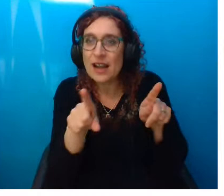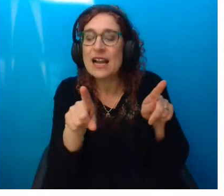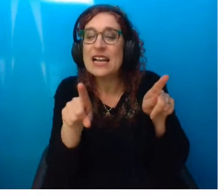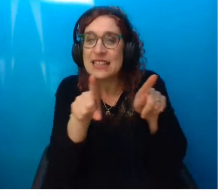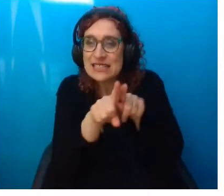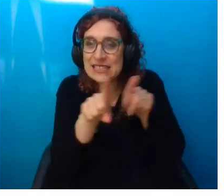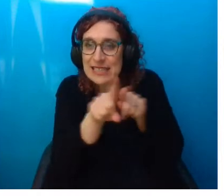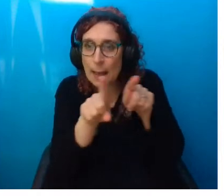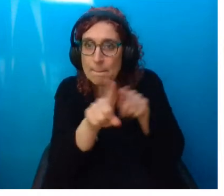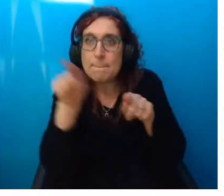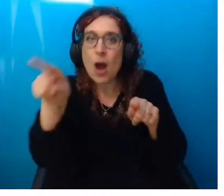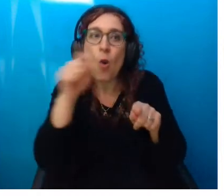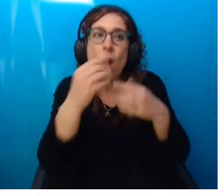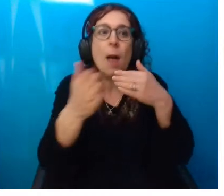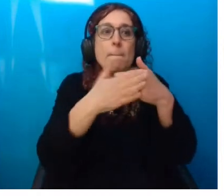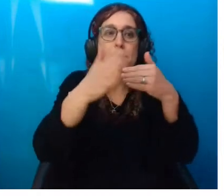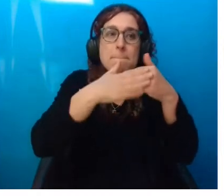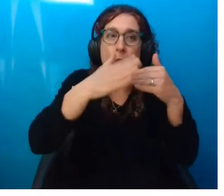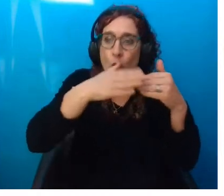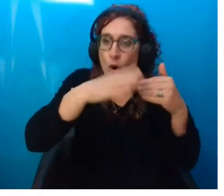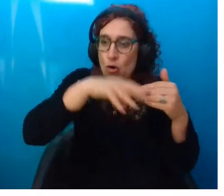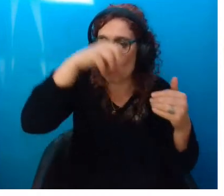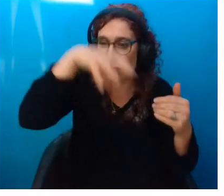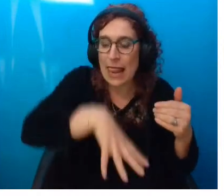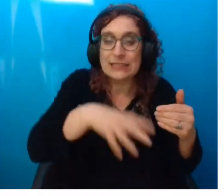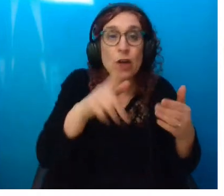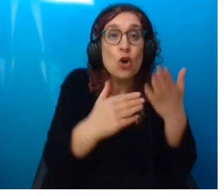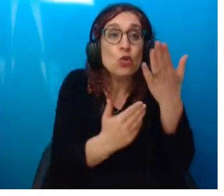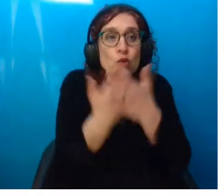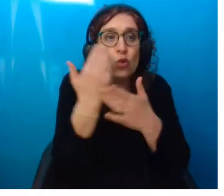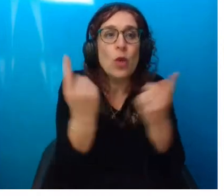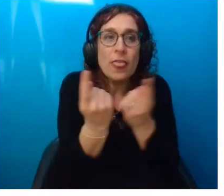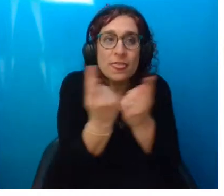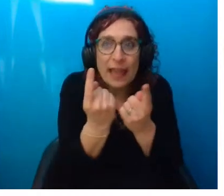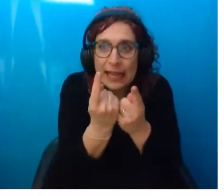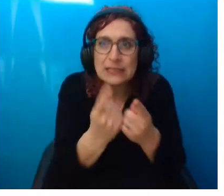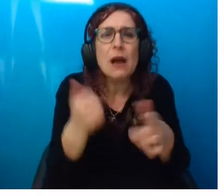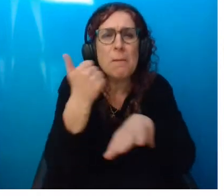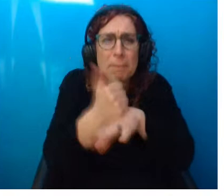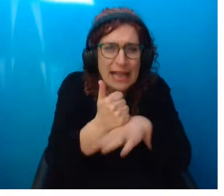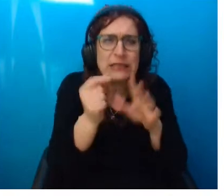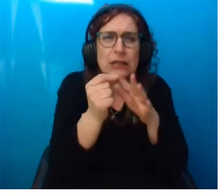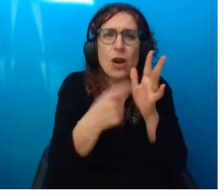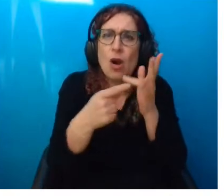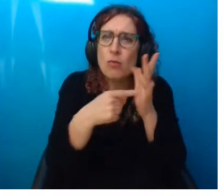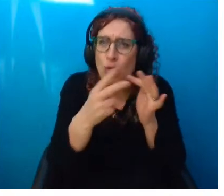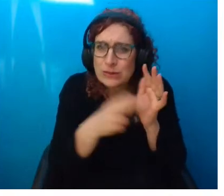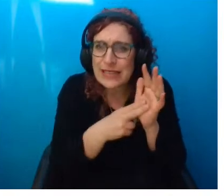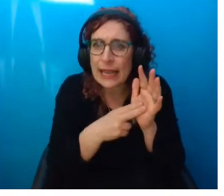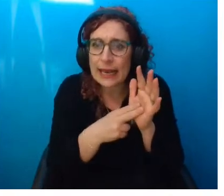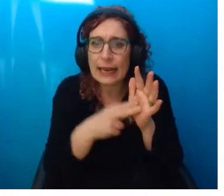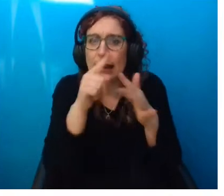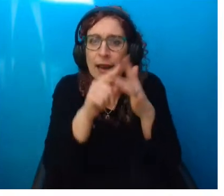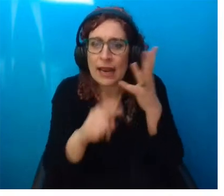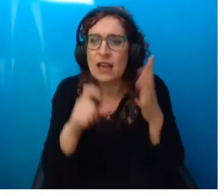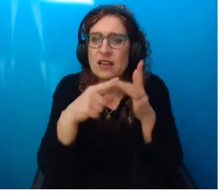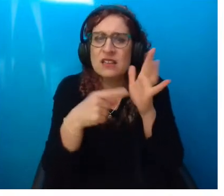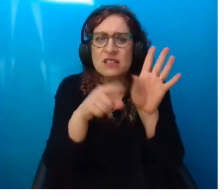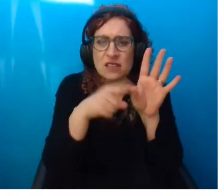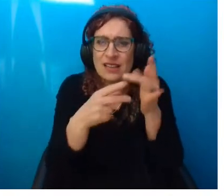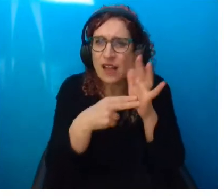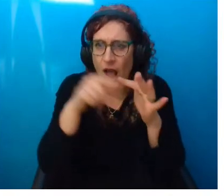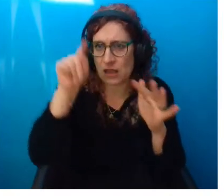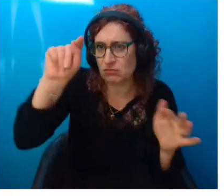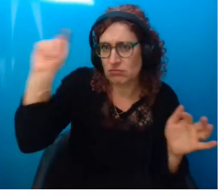further release of new things, new mediators, basic proteins, enzymes, lipid mediators, cytokines, and